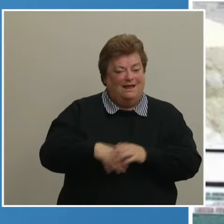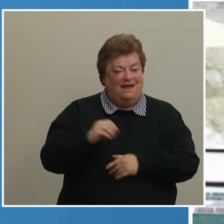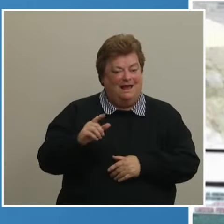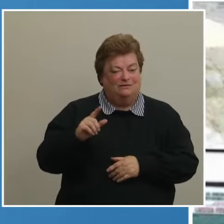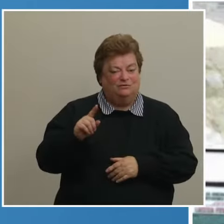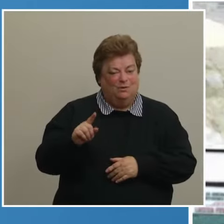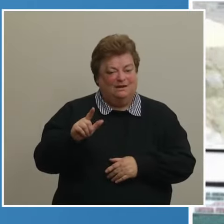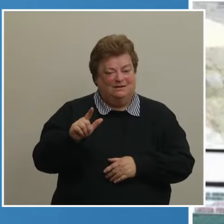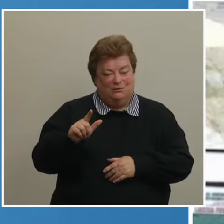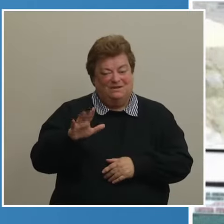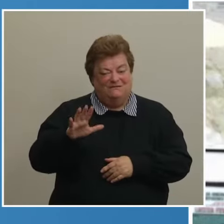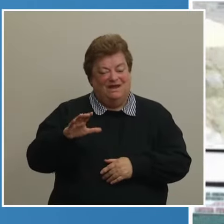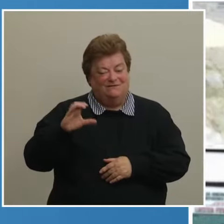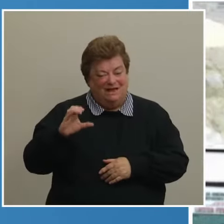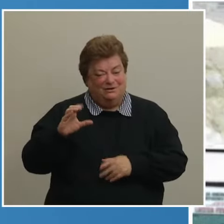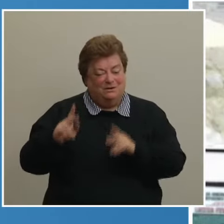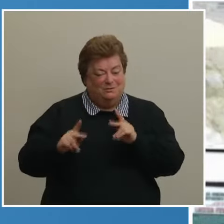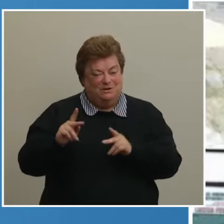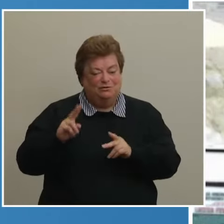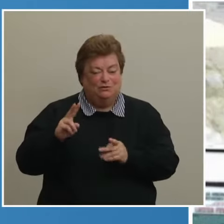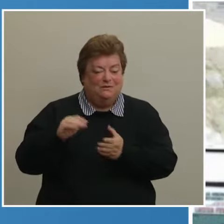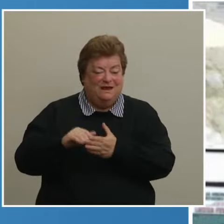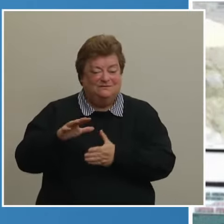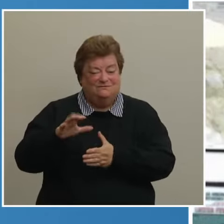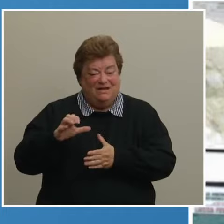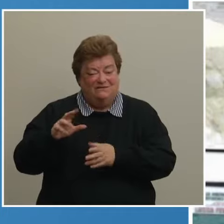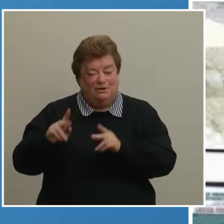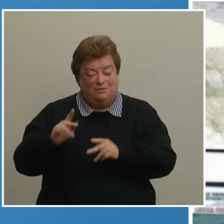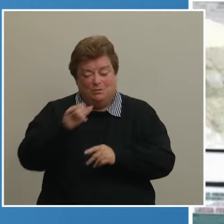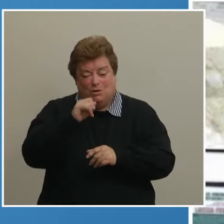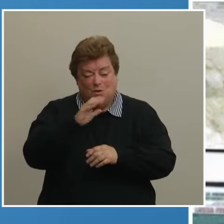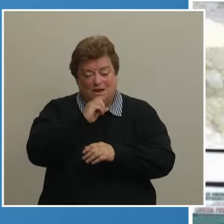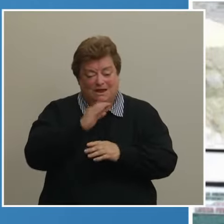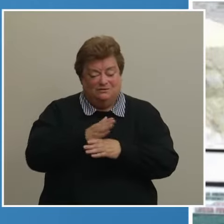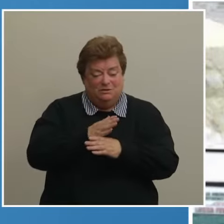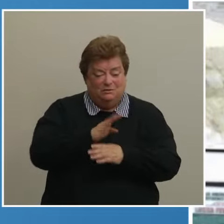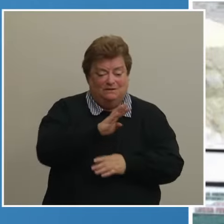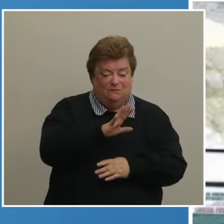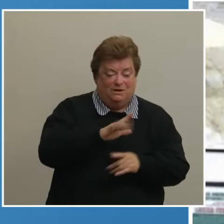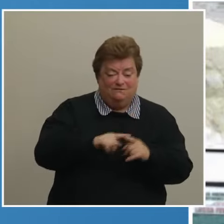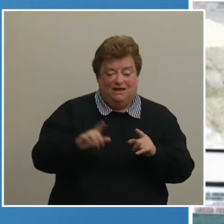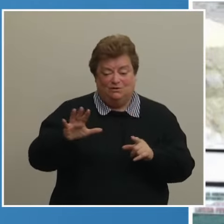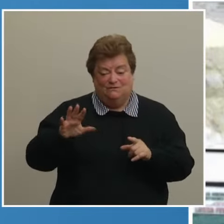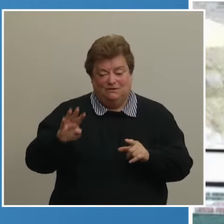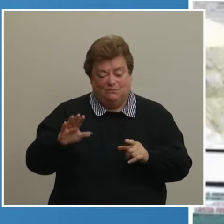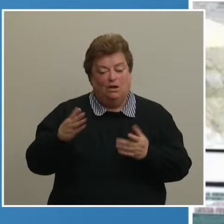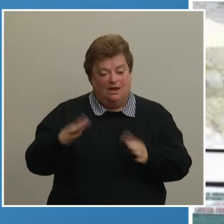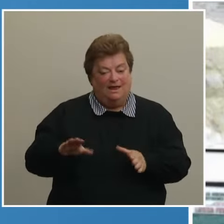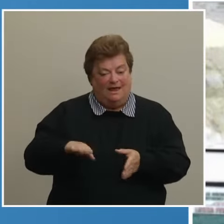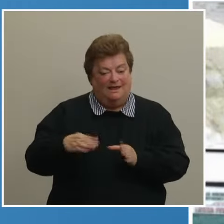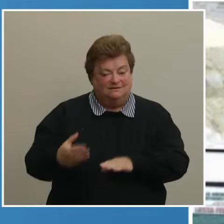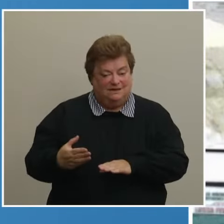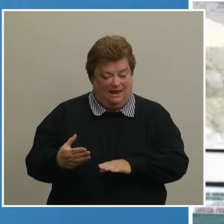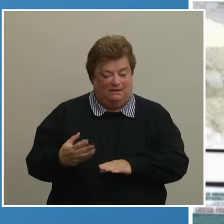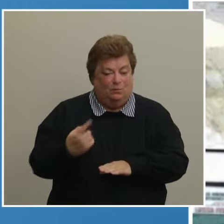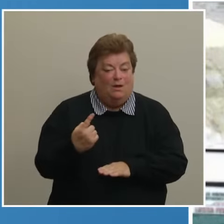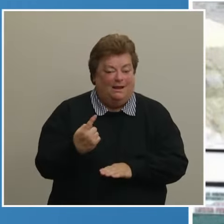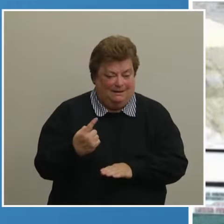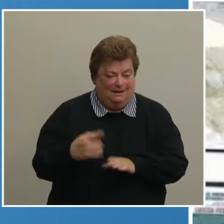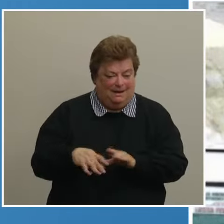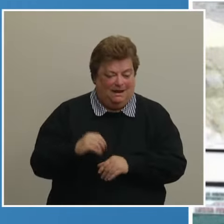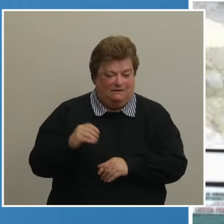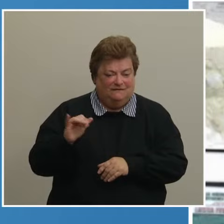So 1 out of every 2,500 Nebraskans between the age of 45 and 54 has died from